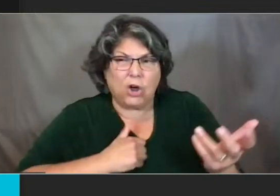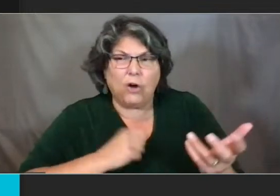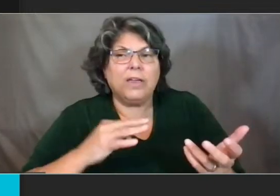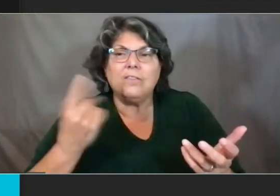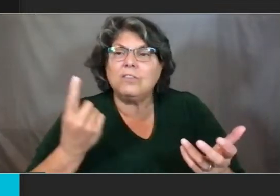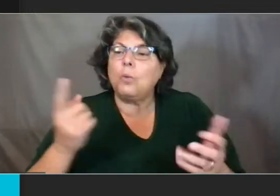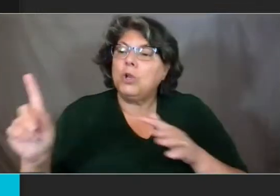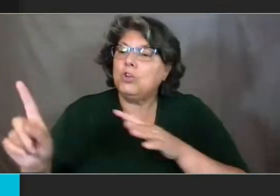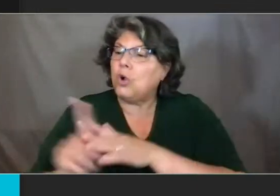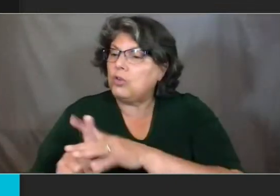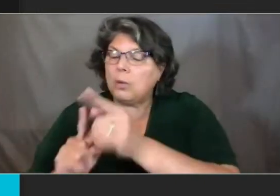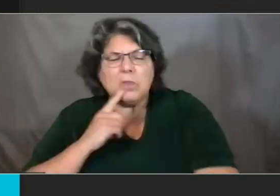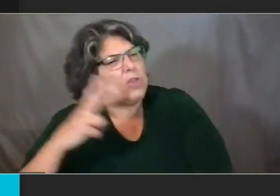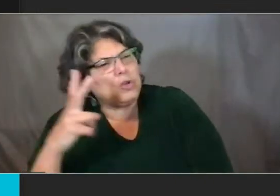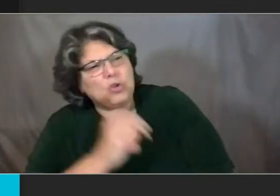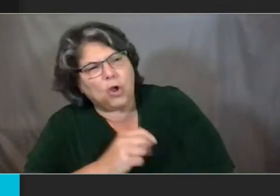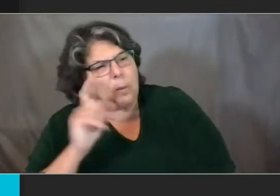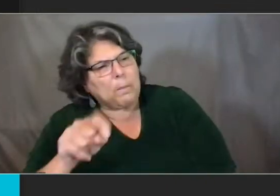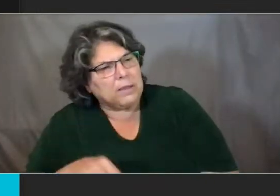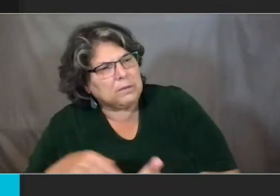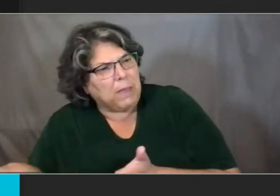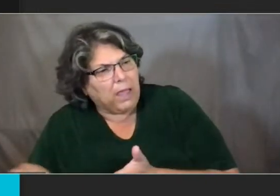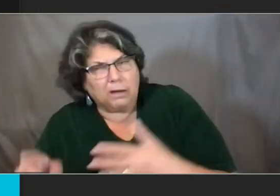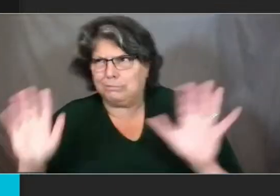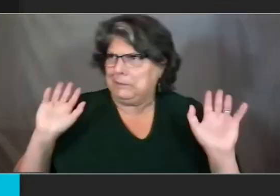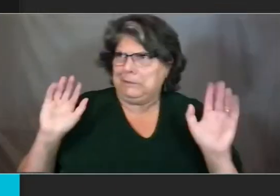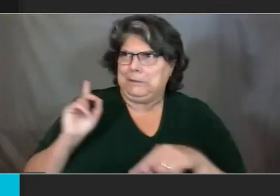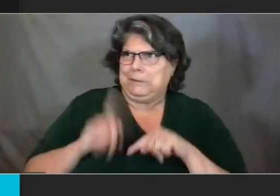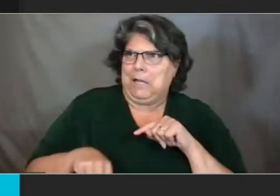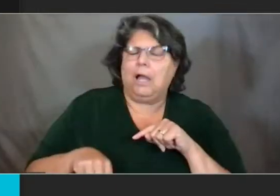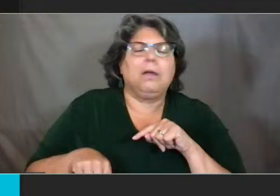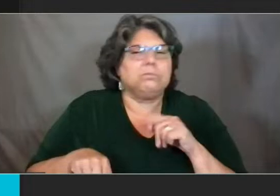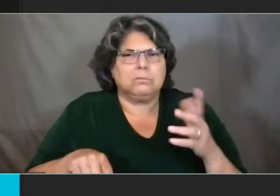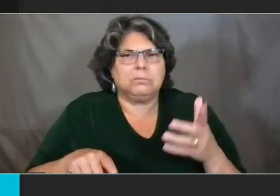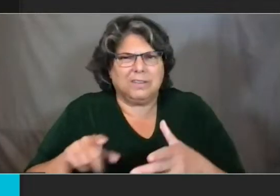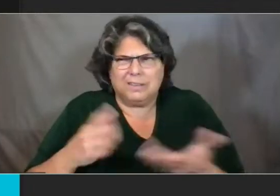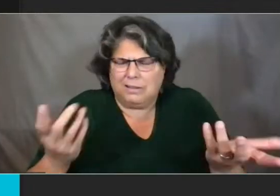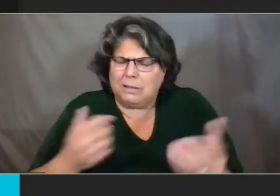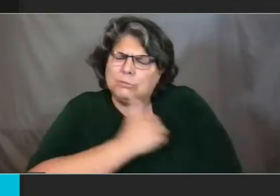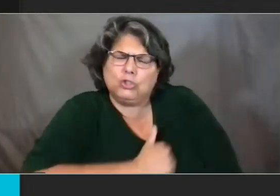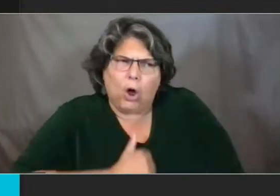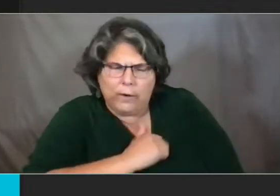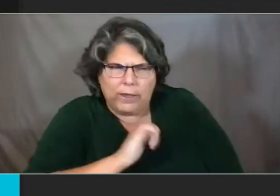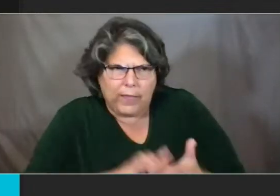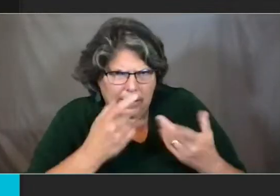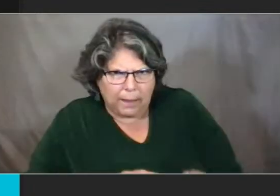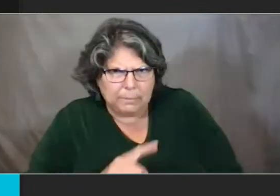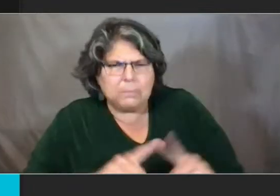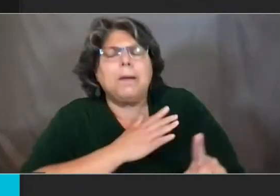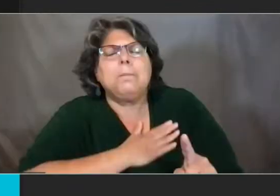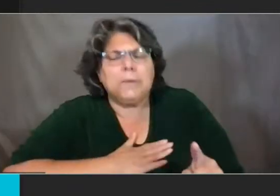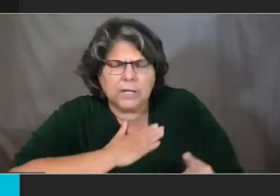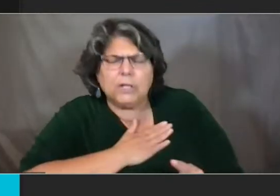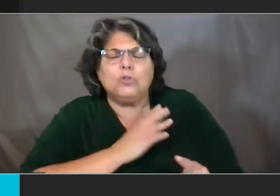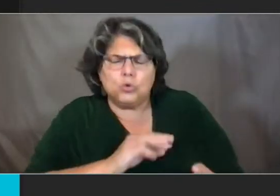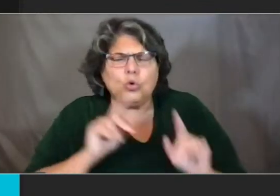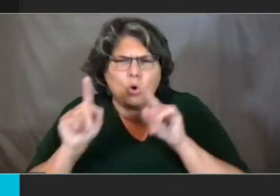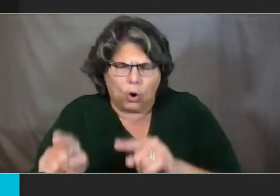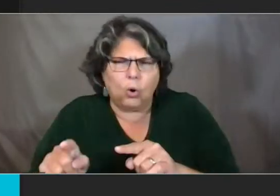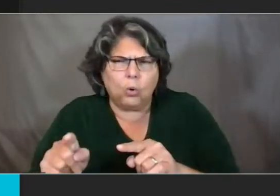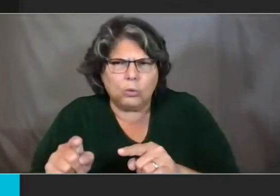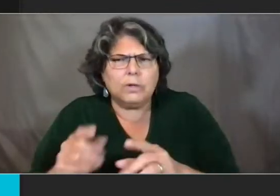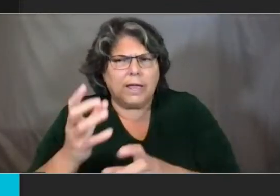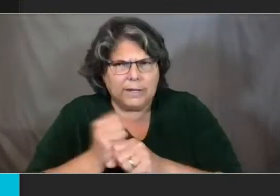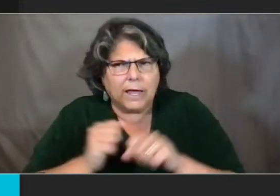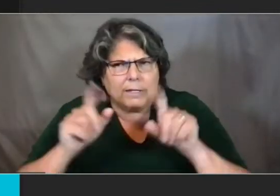away. But if somebody does go to that OptumServe site and you are infectious, you need to protect our workers. They're putting themselves on the front